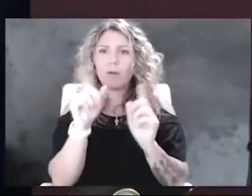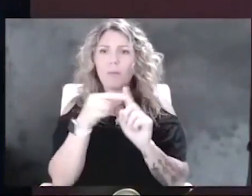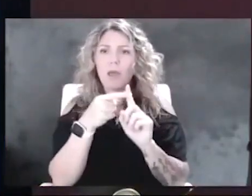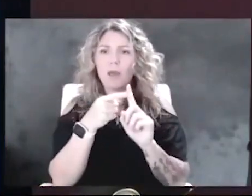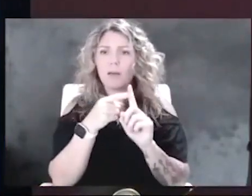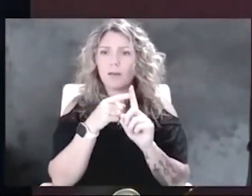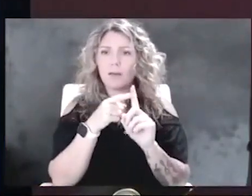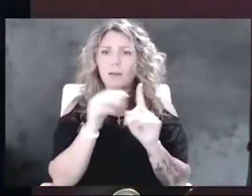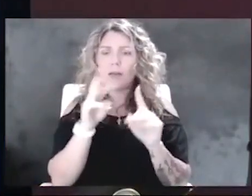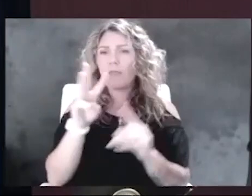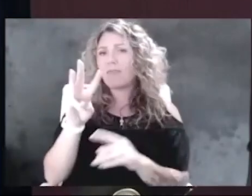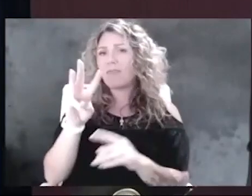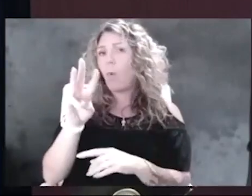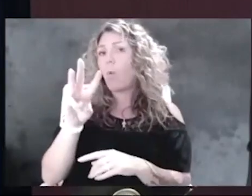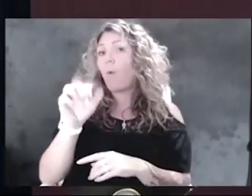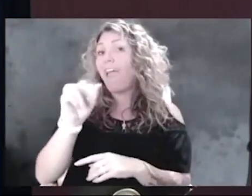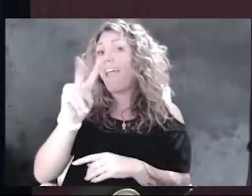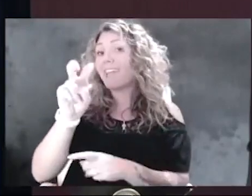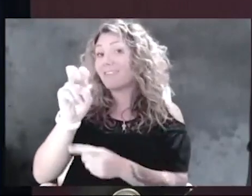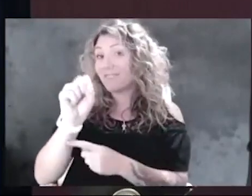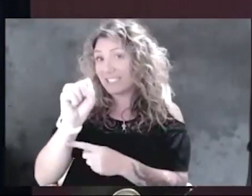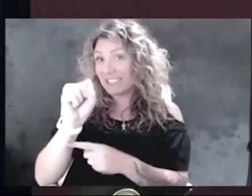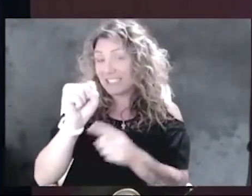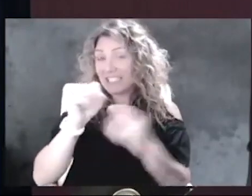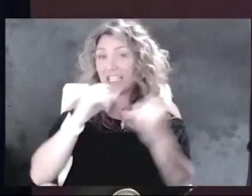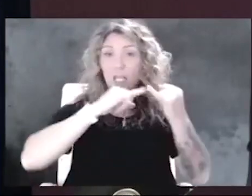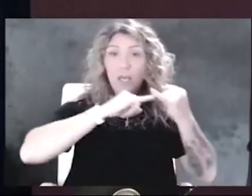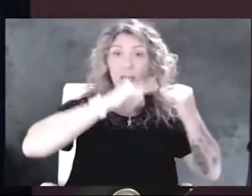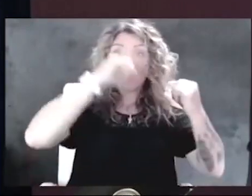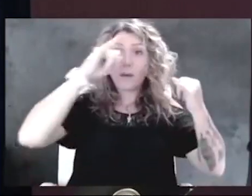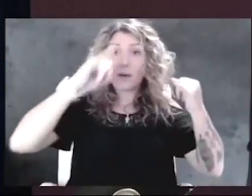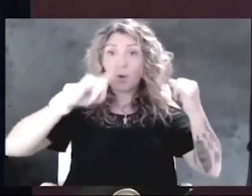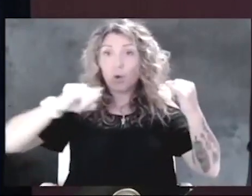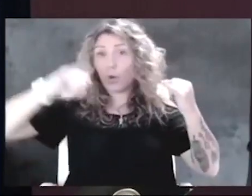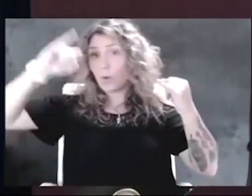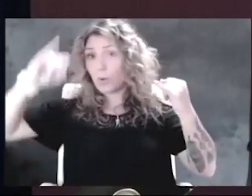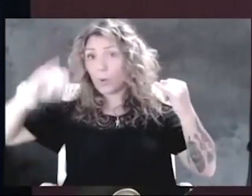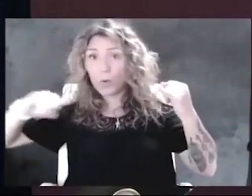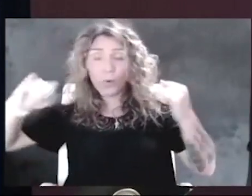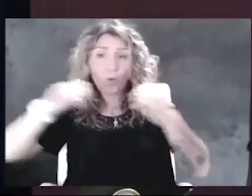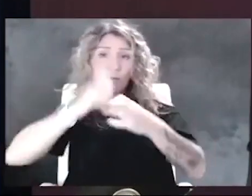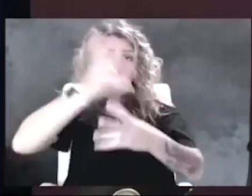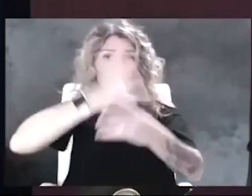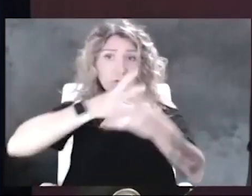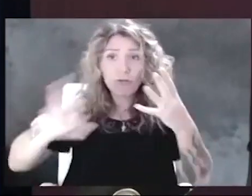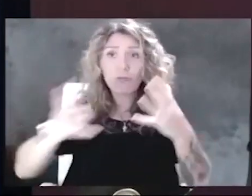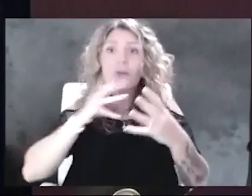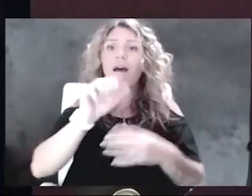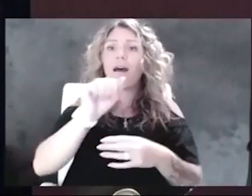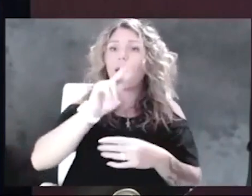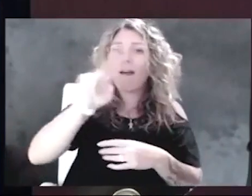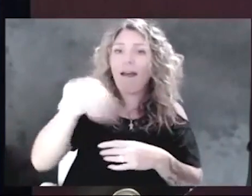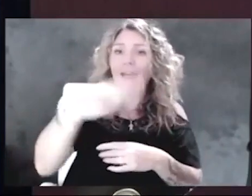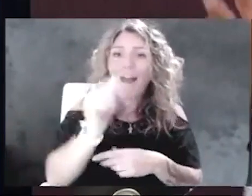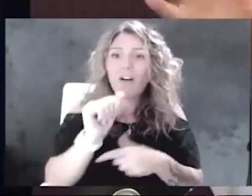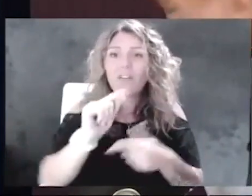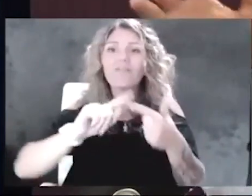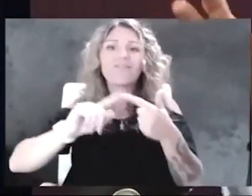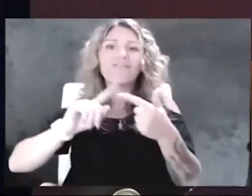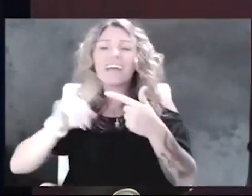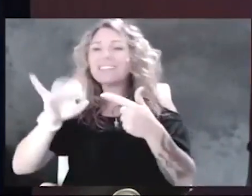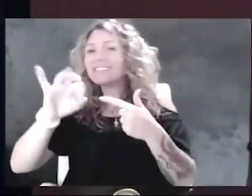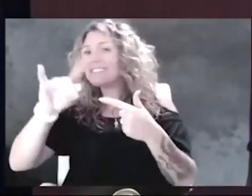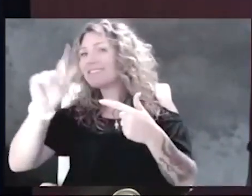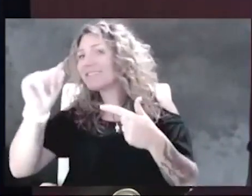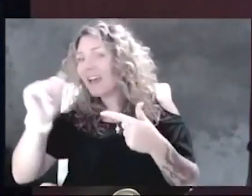coronavirus and SARS-CoV-2, whether it was the Alpha variant, the original strain, or now the Delta variant. And each one of these, in any given